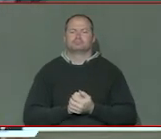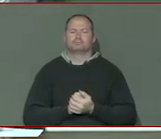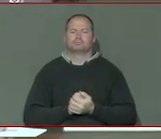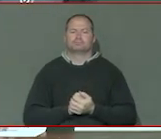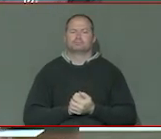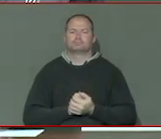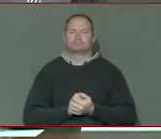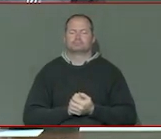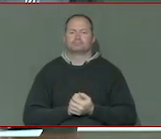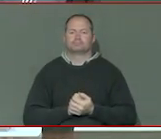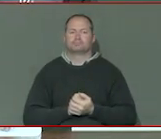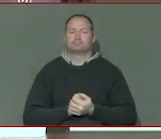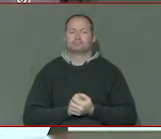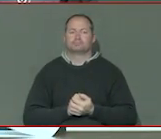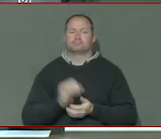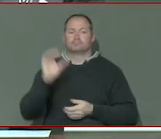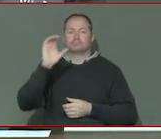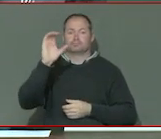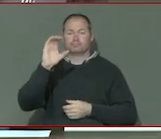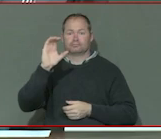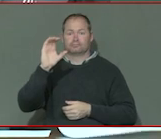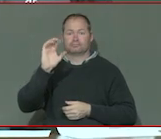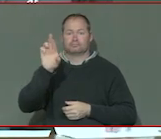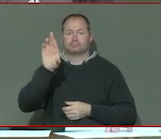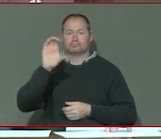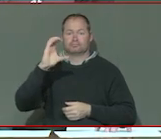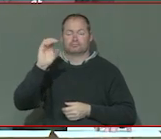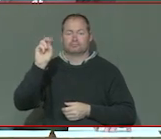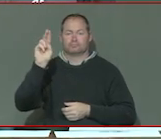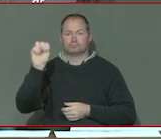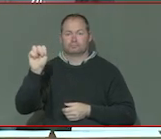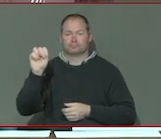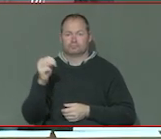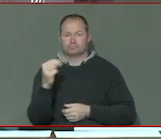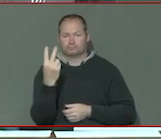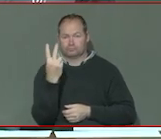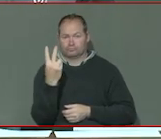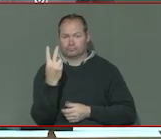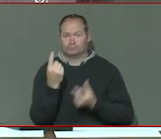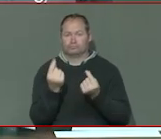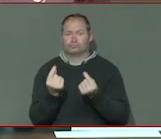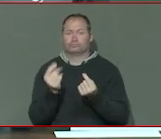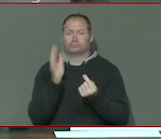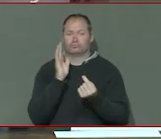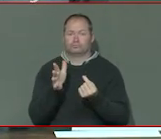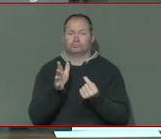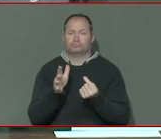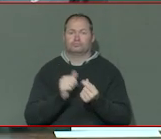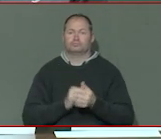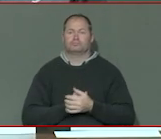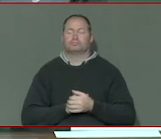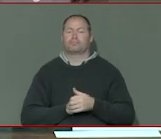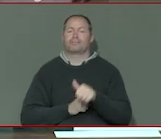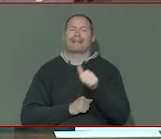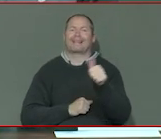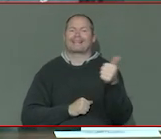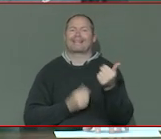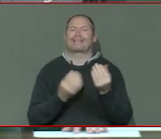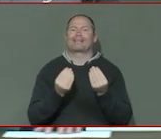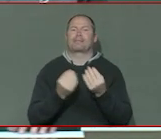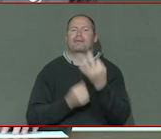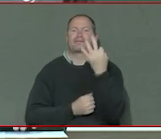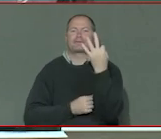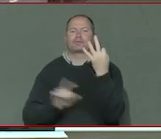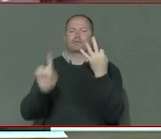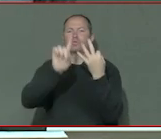There's 2 of the creditors reconciliations. I'm going to do both of them. The other one is number 3,